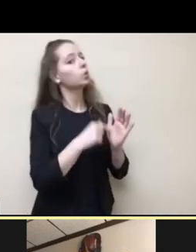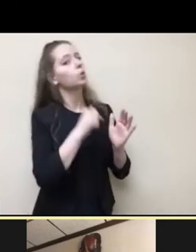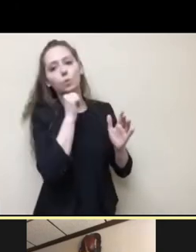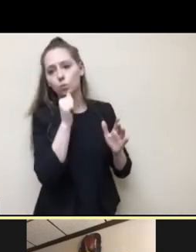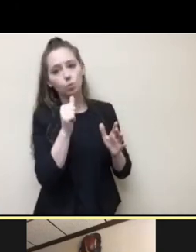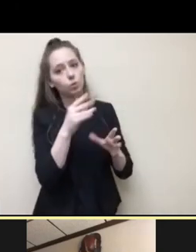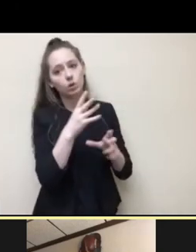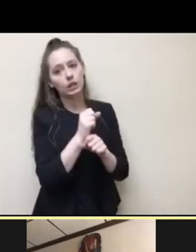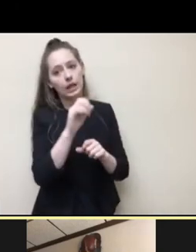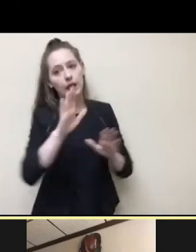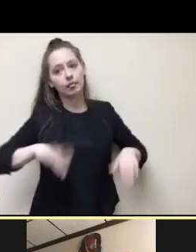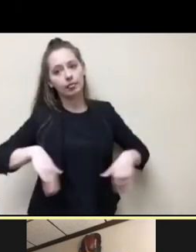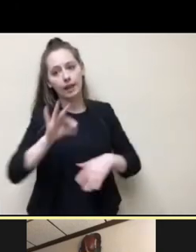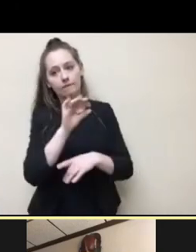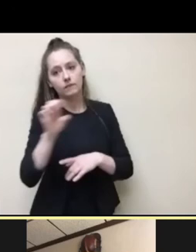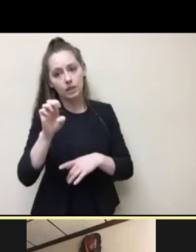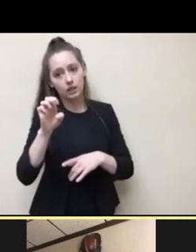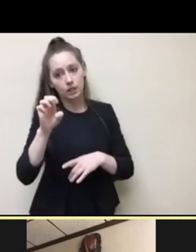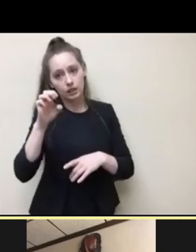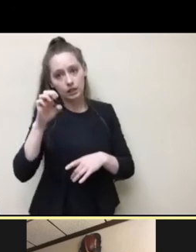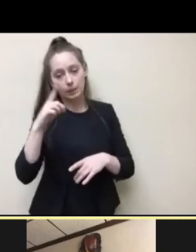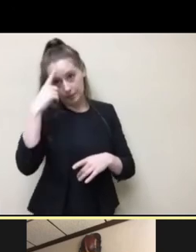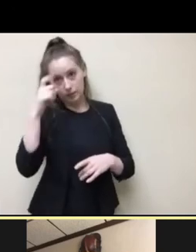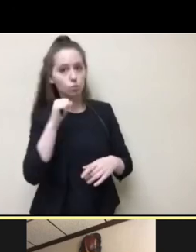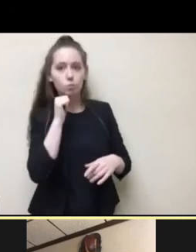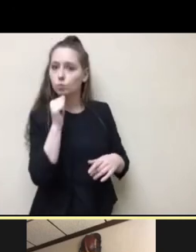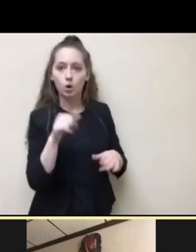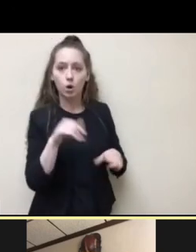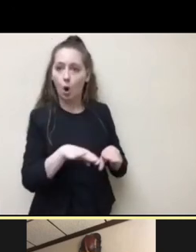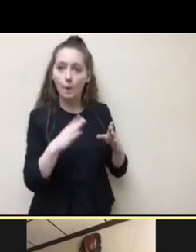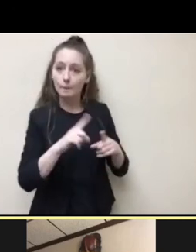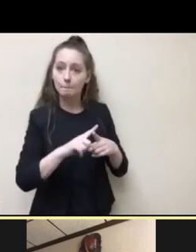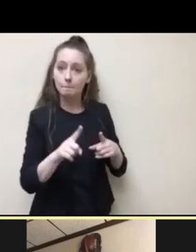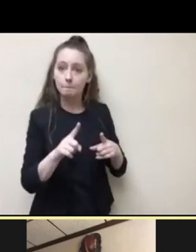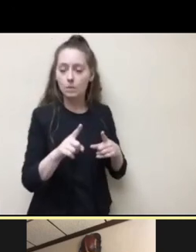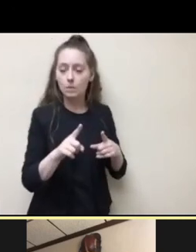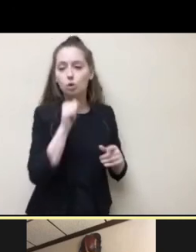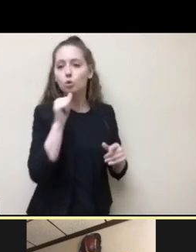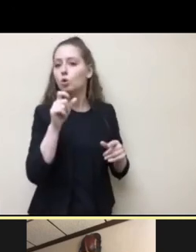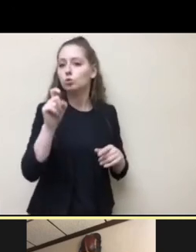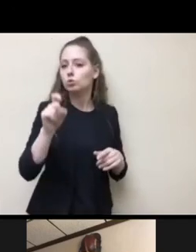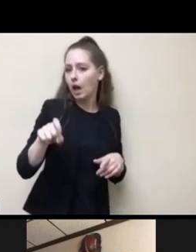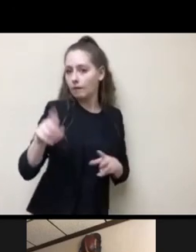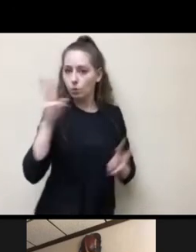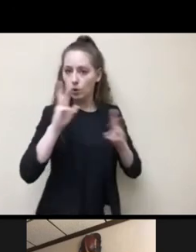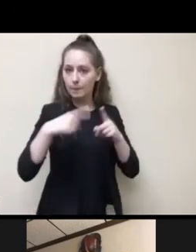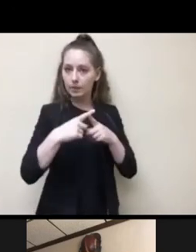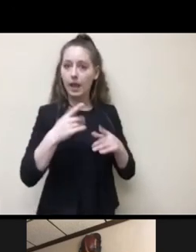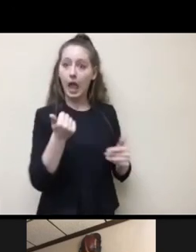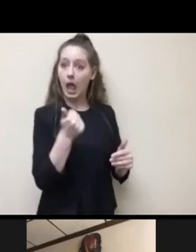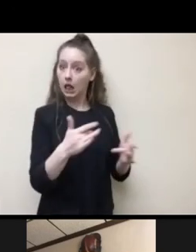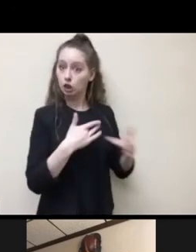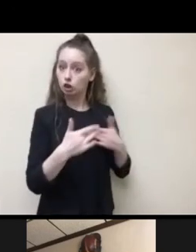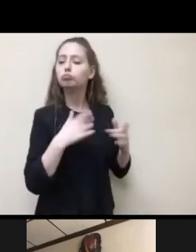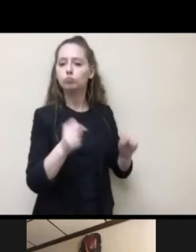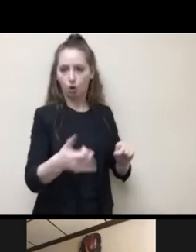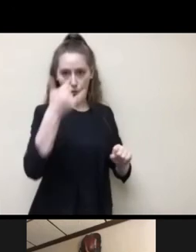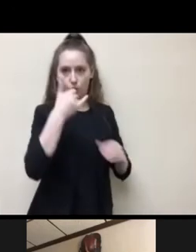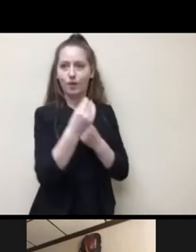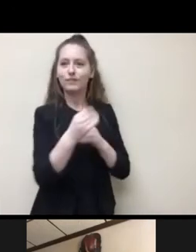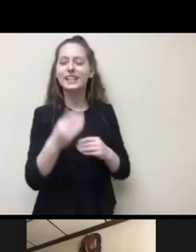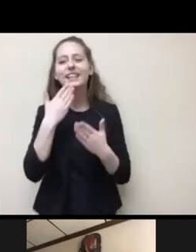weren't open. So you don't have to worry about that. But if you have any concerns, you can call the office. Okay. Thanks, Susie. It's great to see you. Welcome